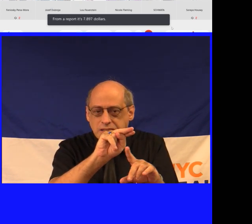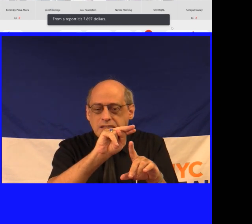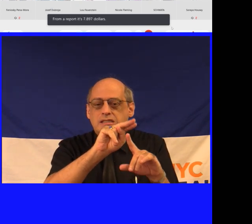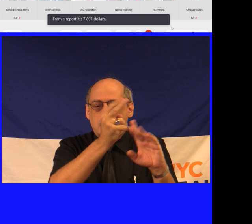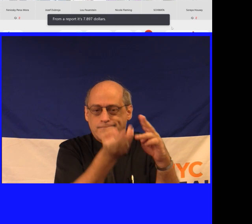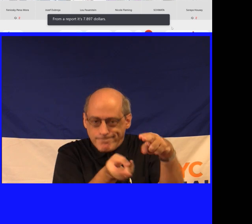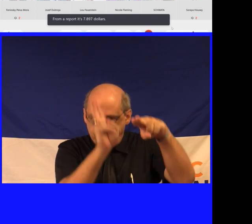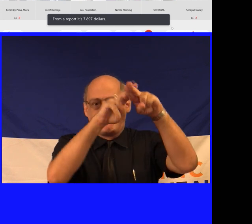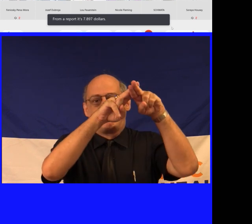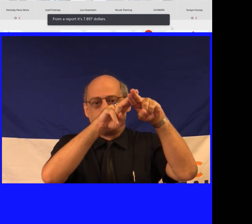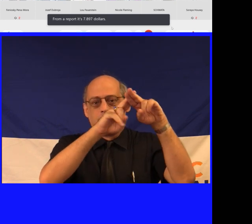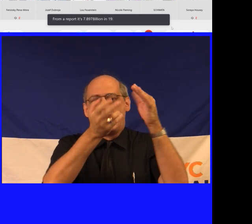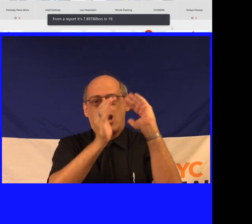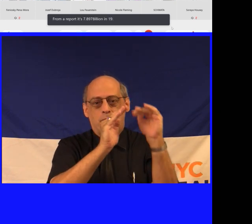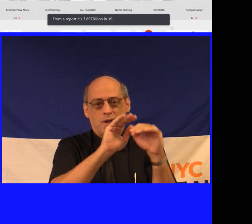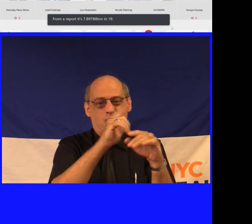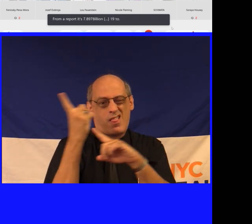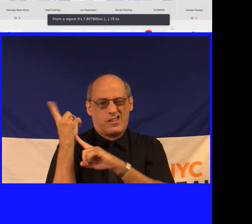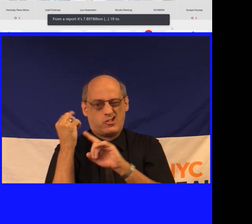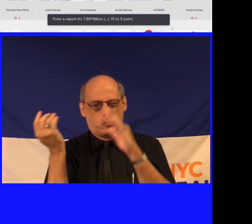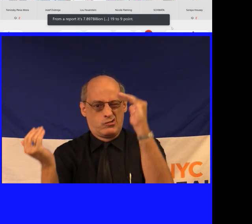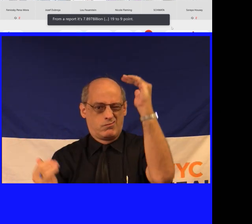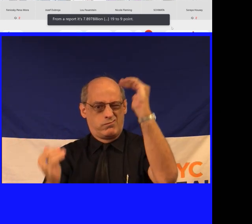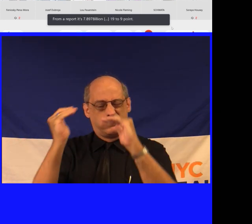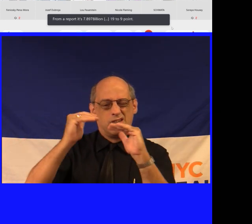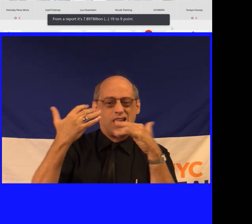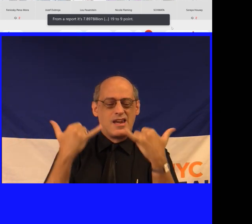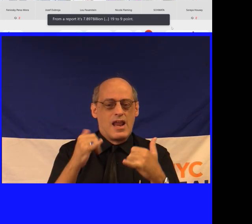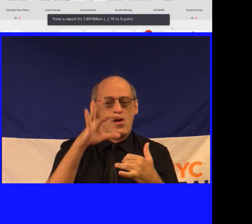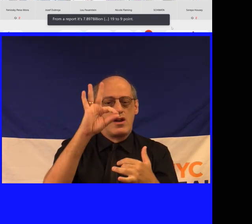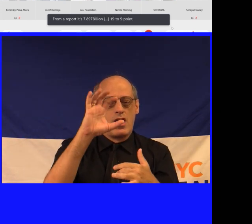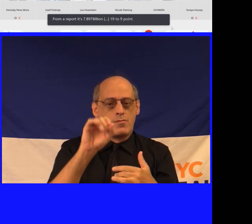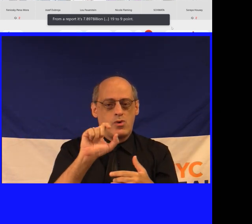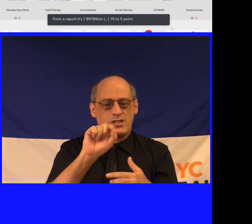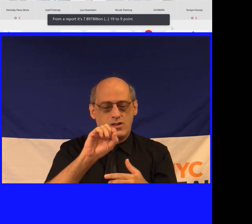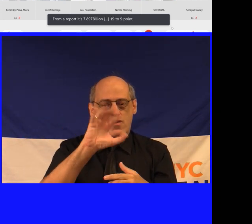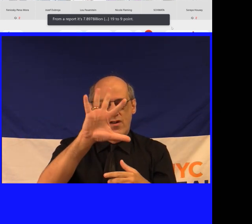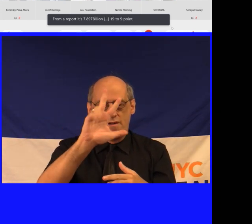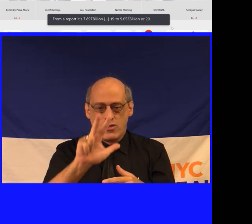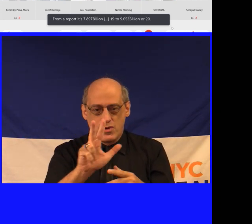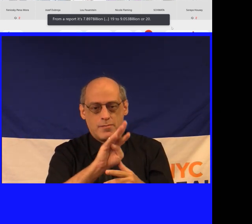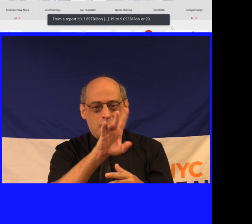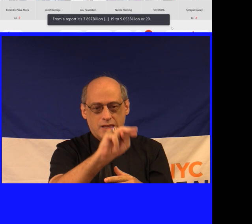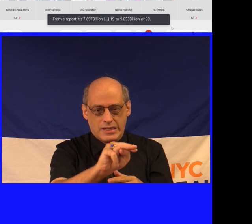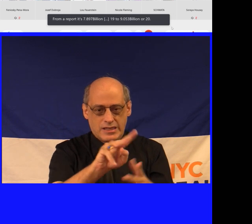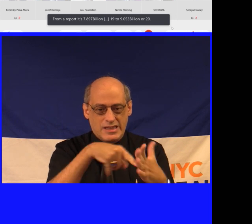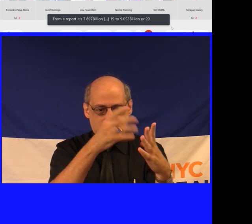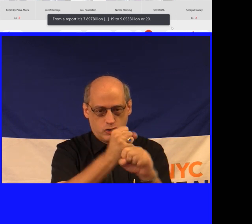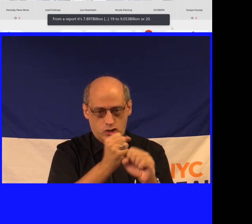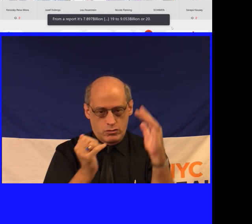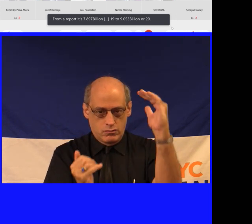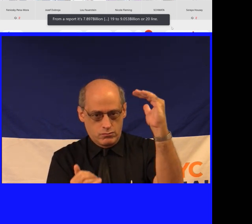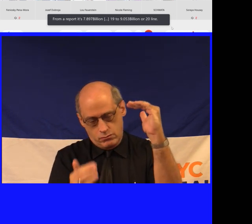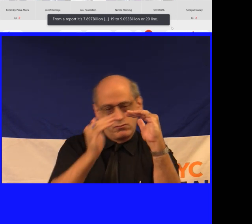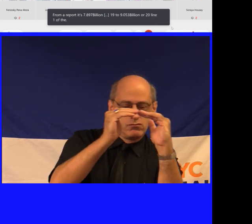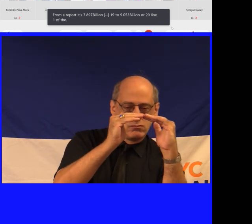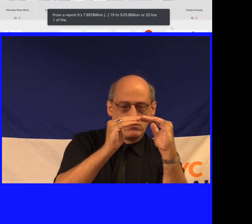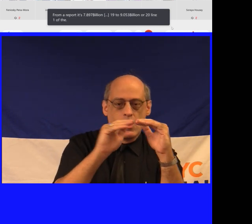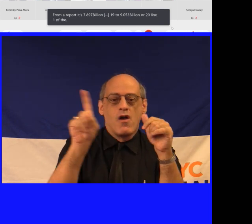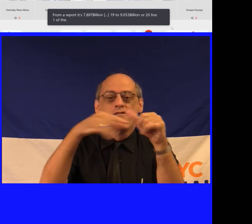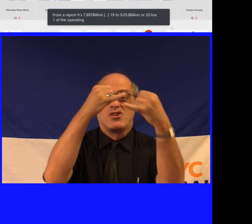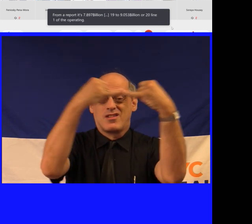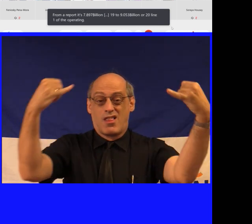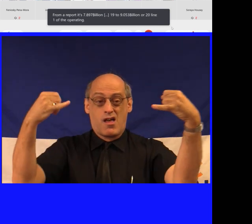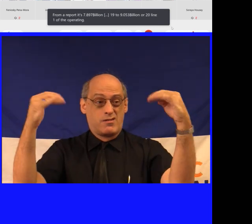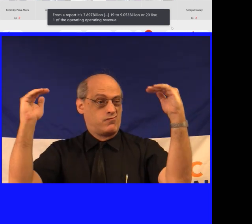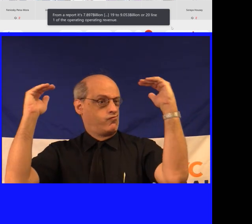in FY19 to 9.053 billion in FY20. Line 1 of the